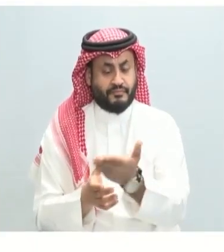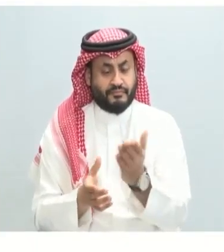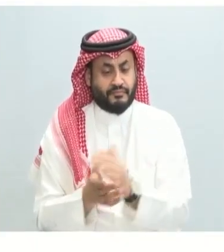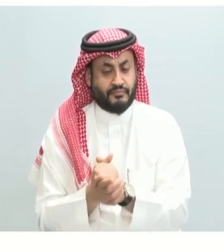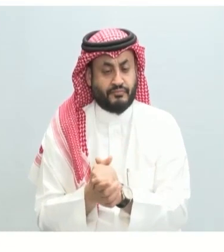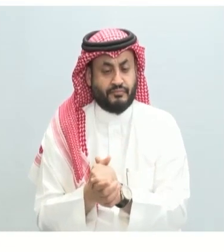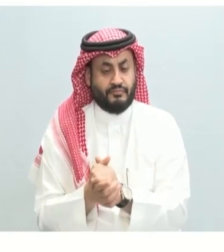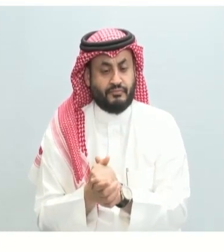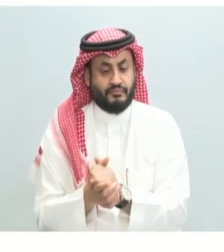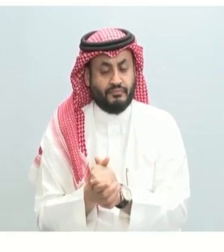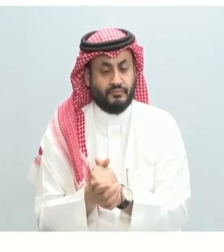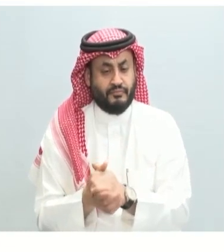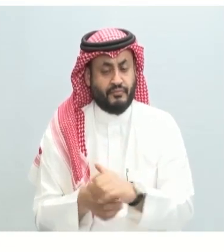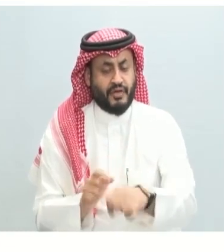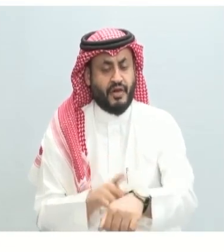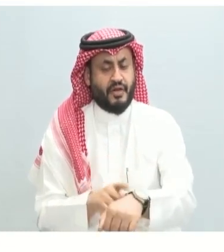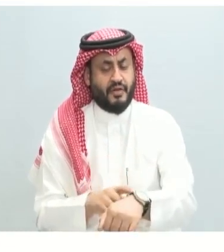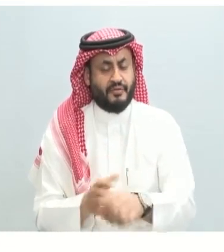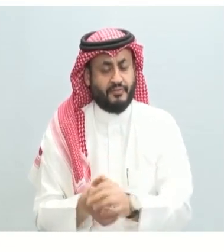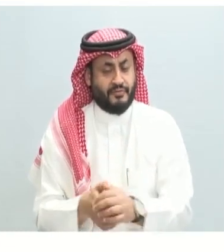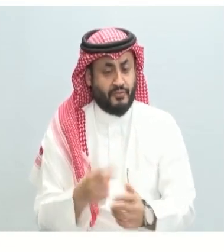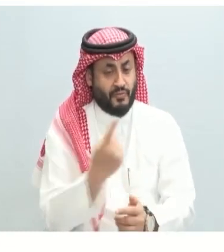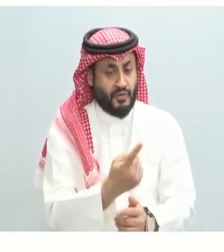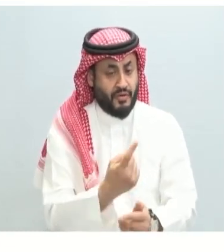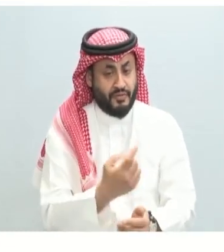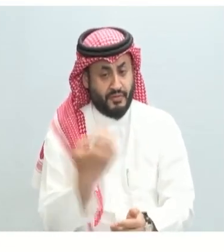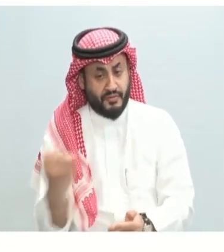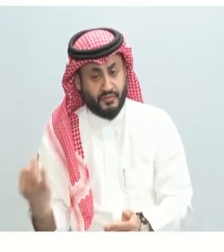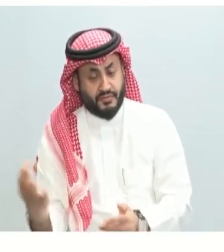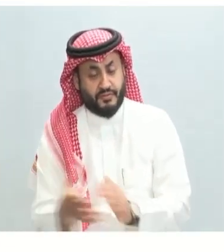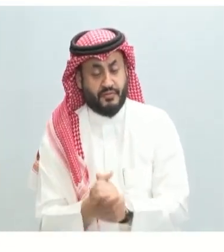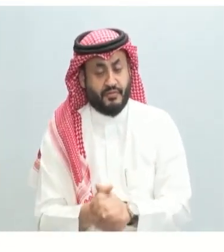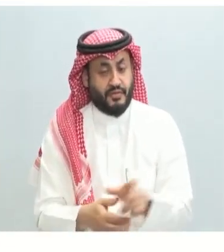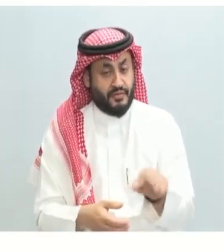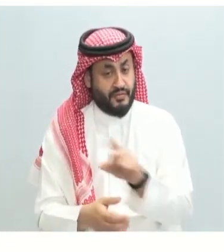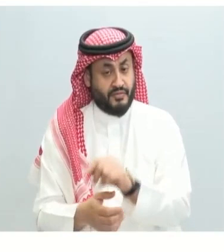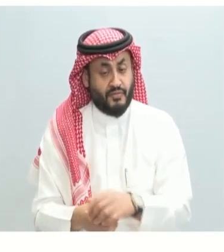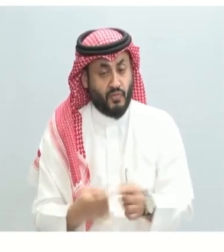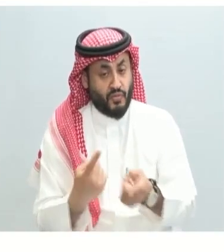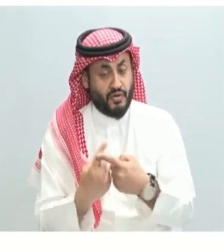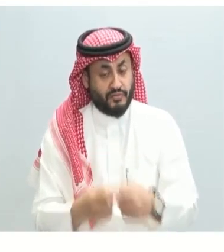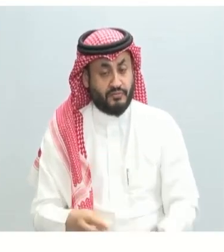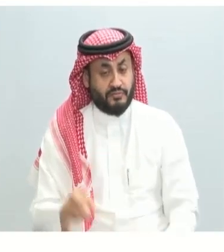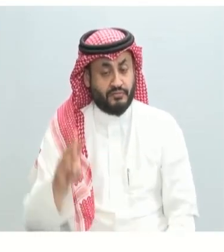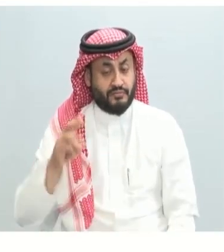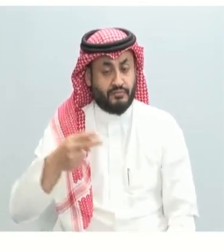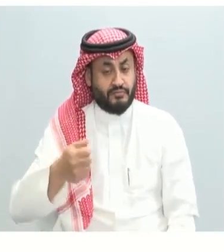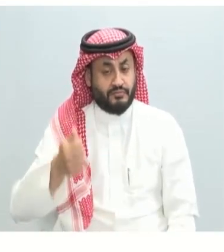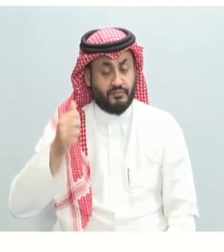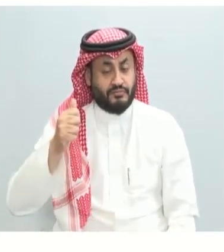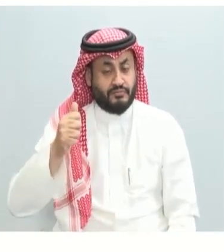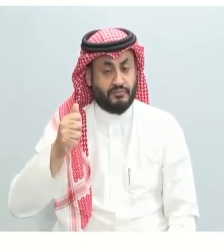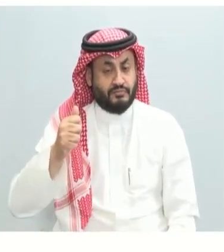this? What's this? It is a watch. It is